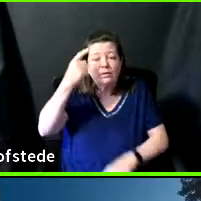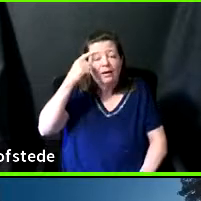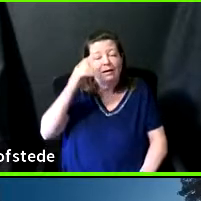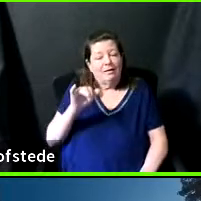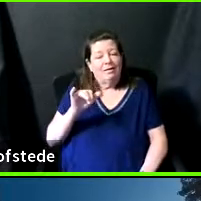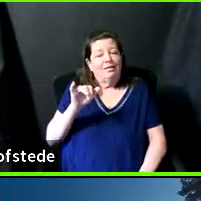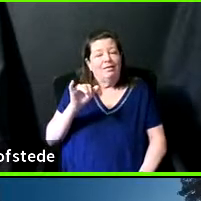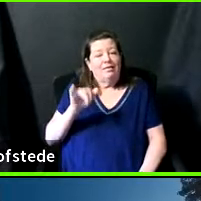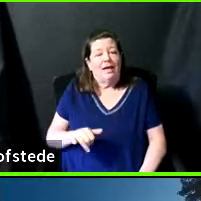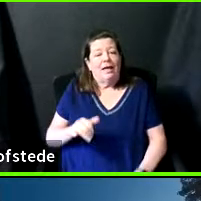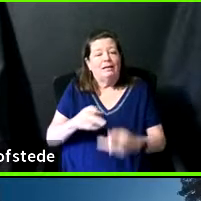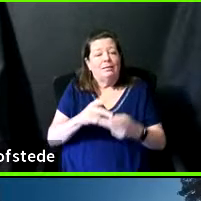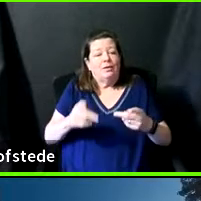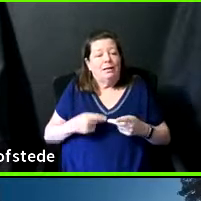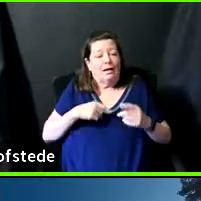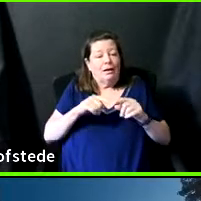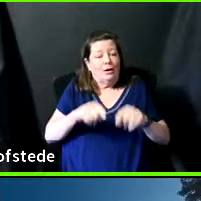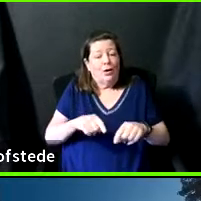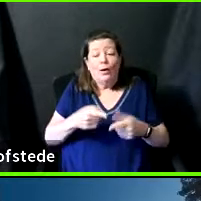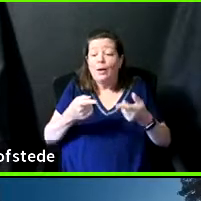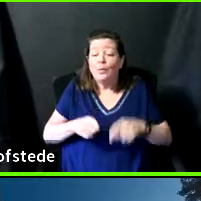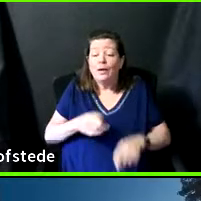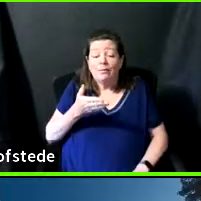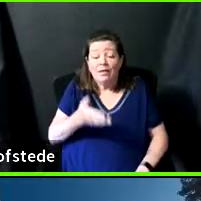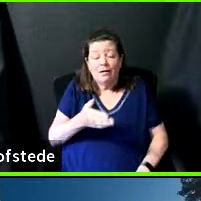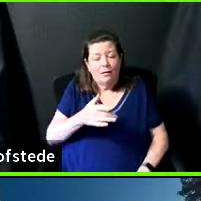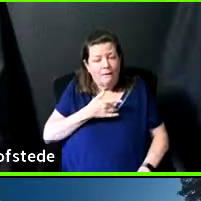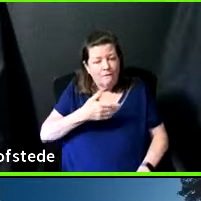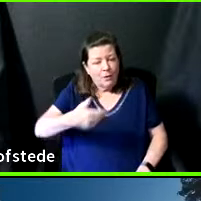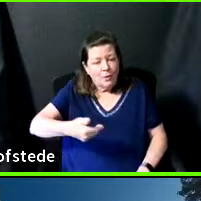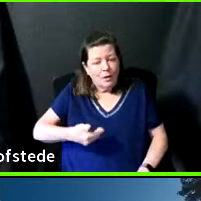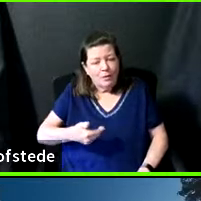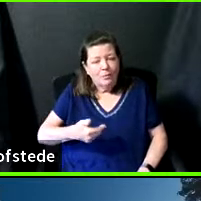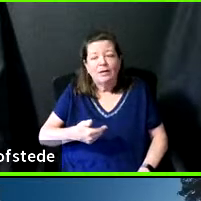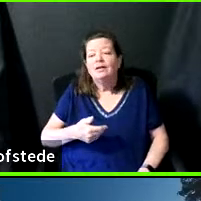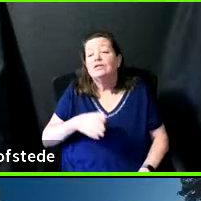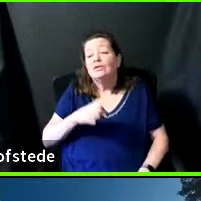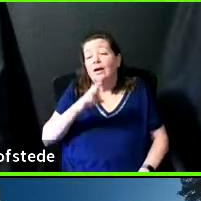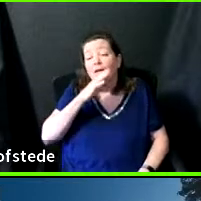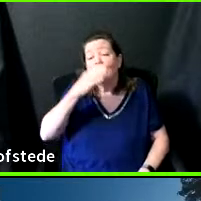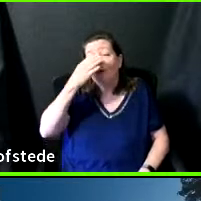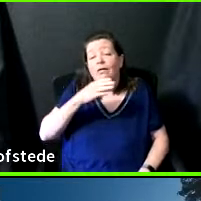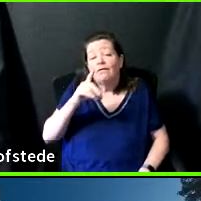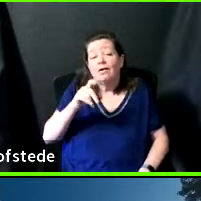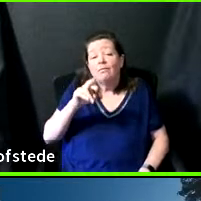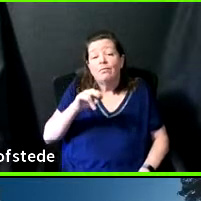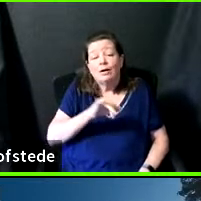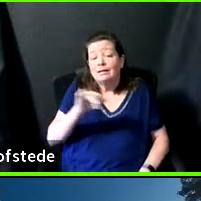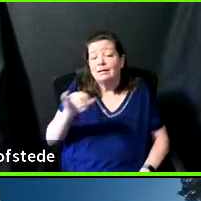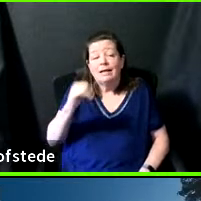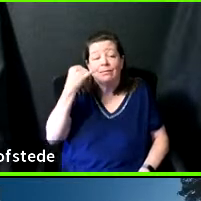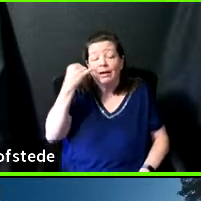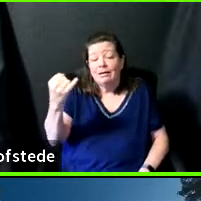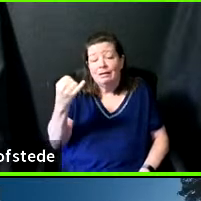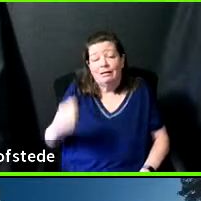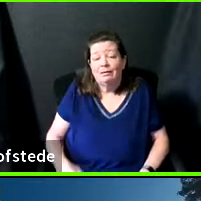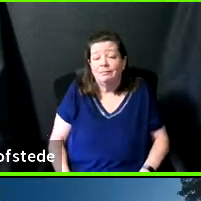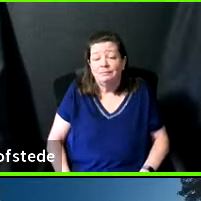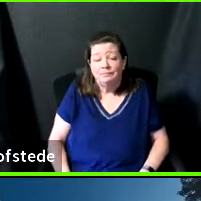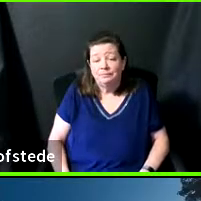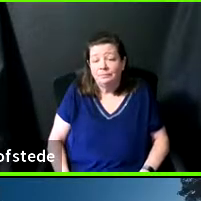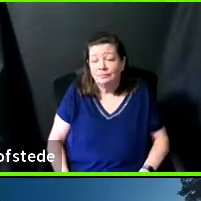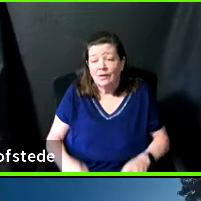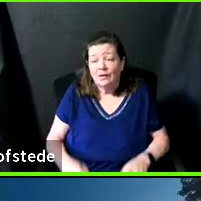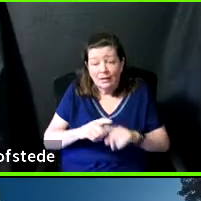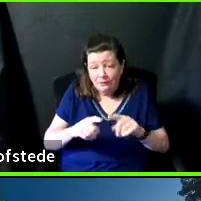I go. And when I'm there, I feel welcome. And I think Waterfront Park is similar in the way that it accommodates different